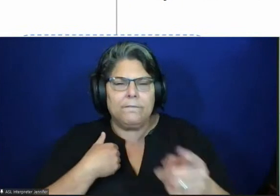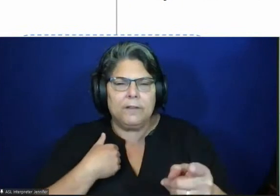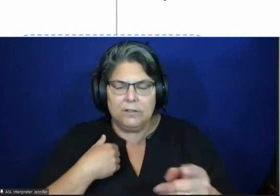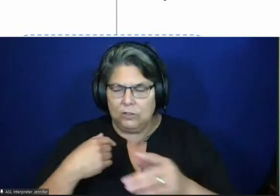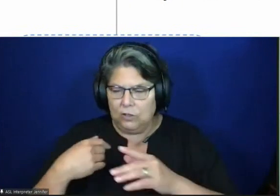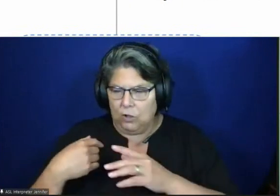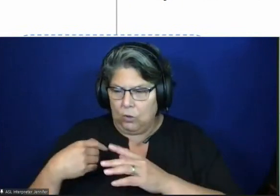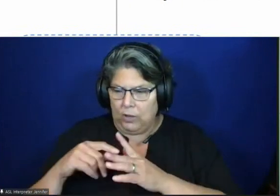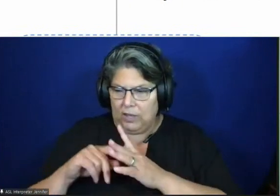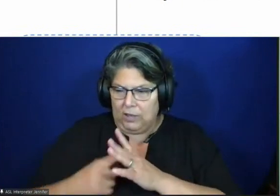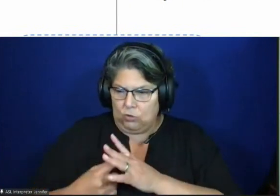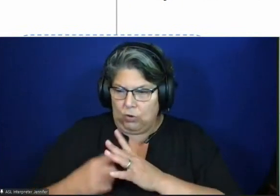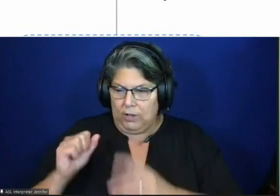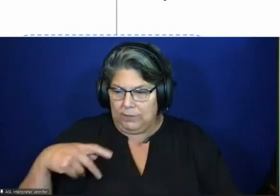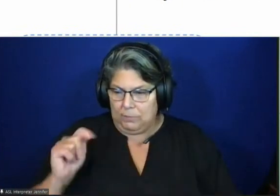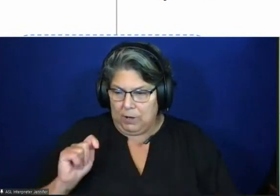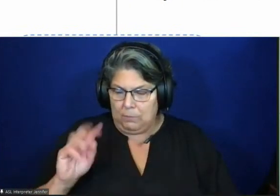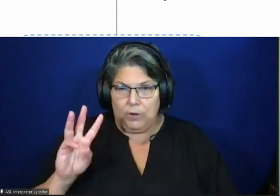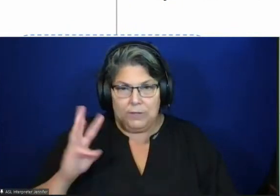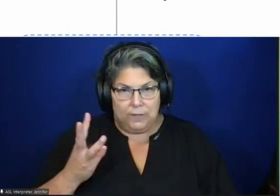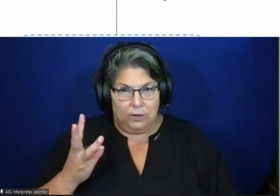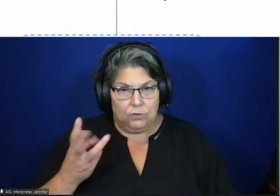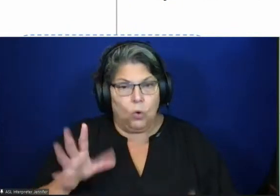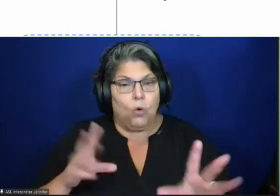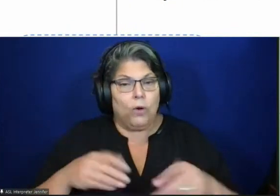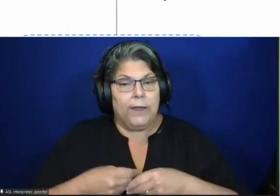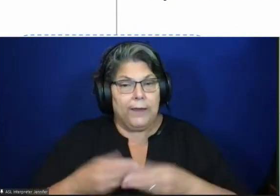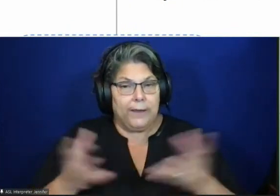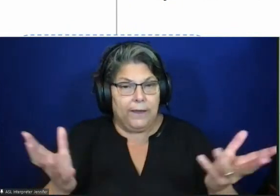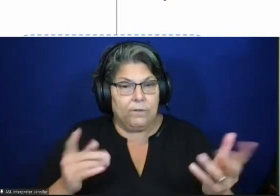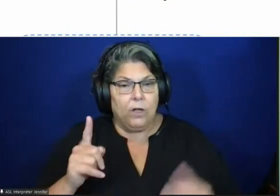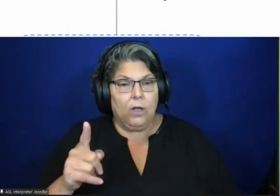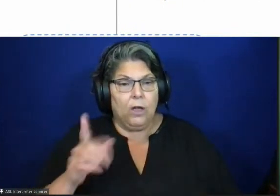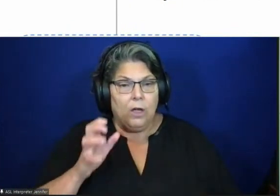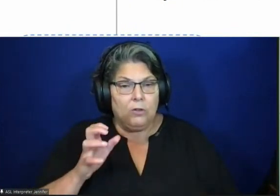September 6th, we had distributed in our county